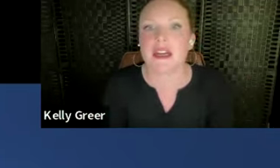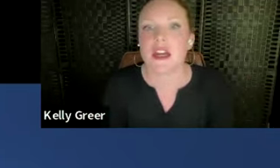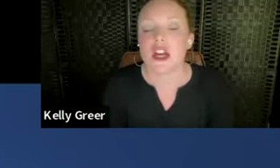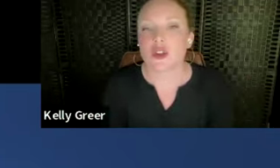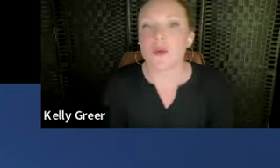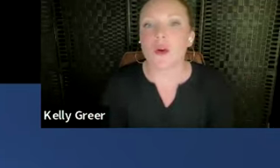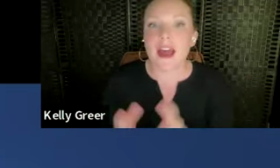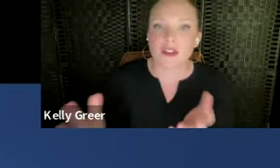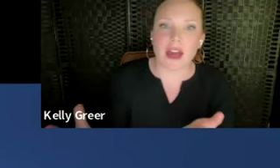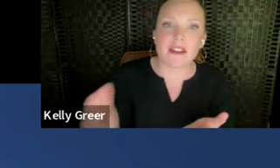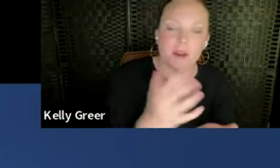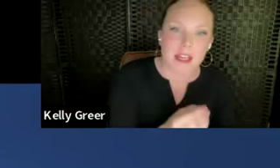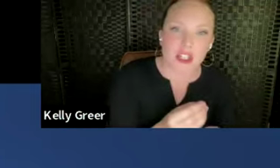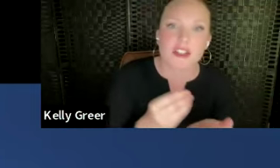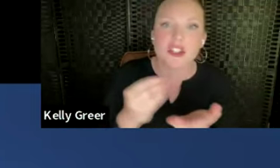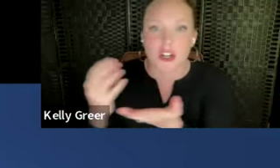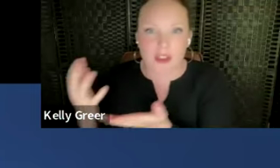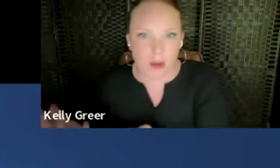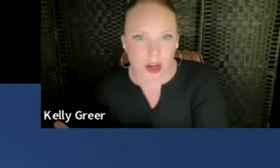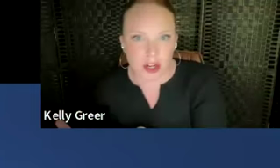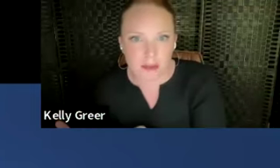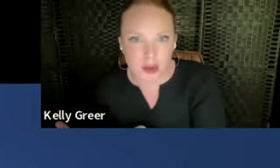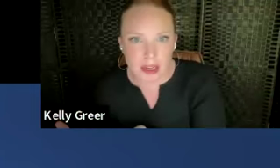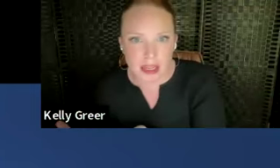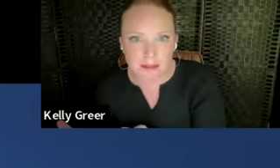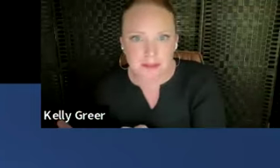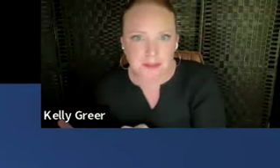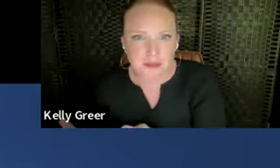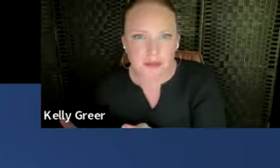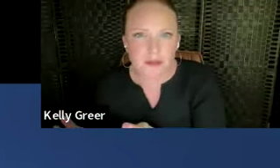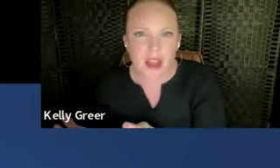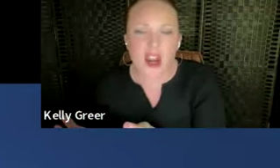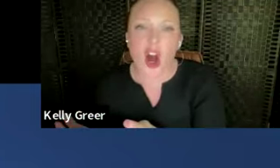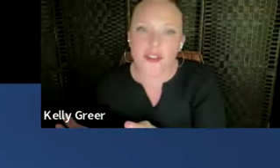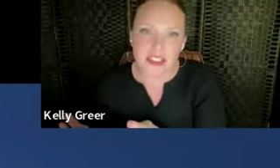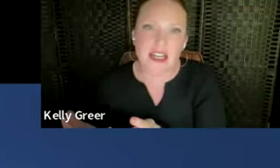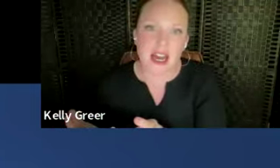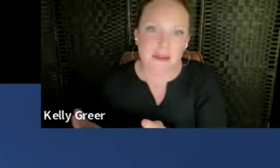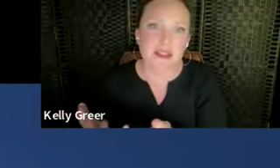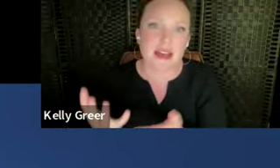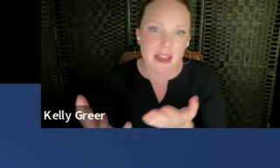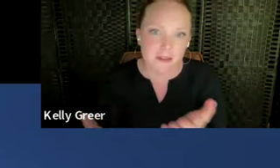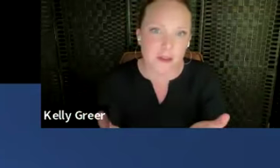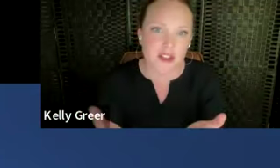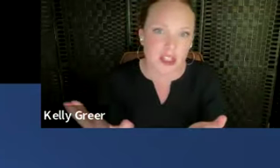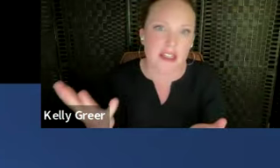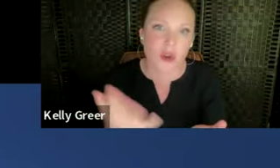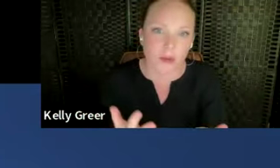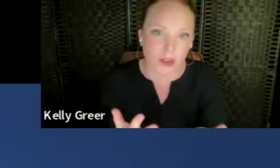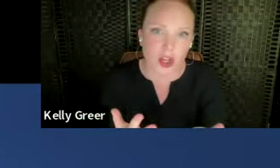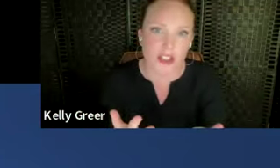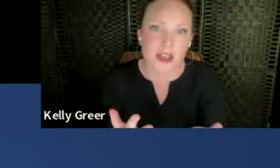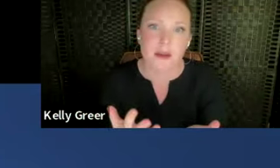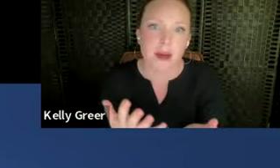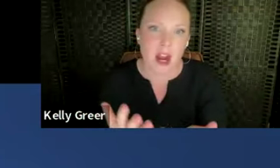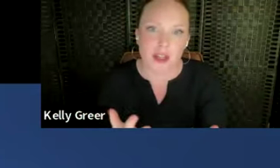deaf disability, I'm sorry. So we will gather that information and share that with our community. And oftentimes that information